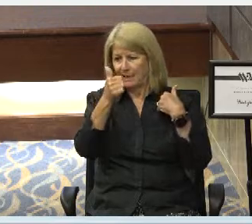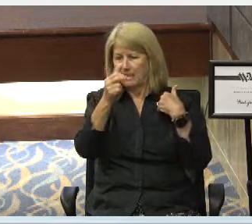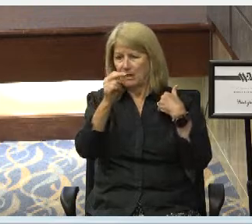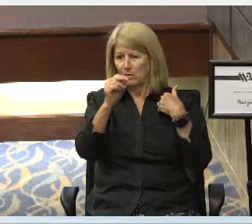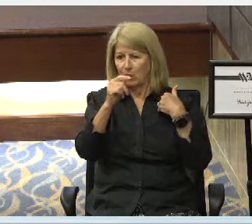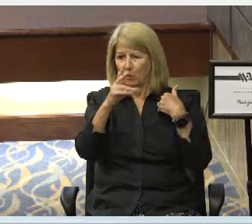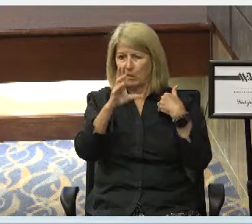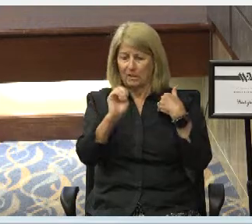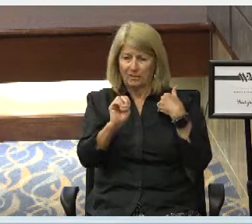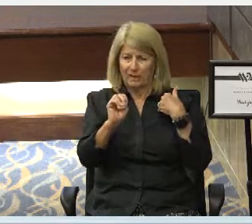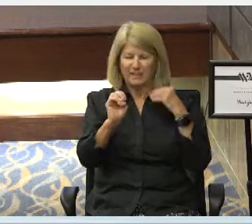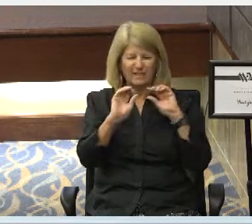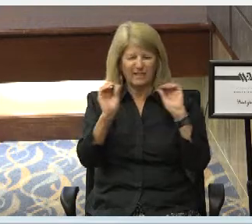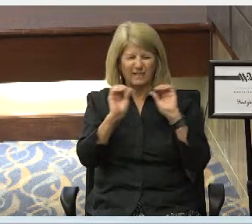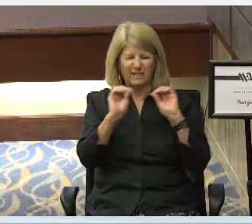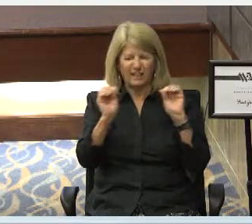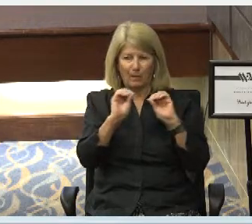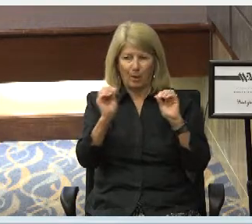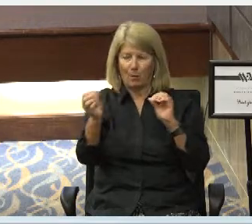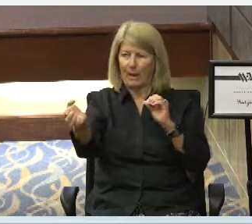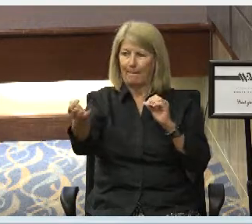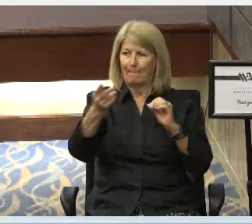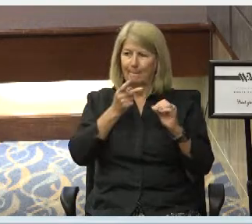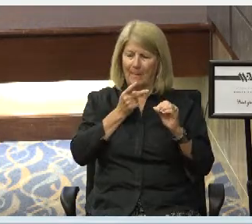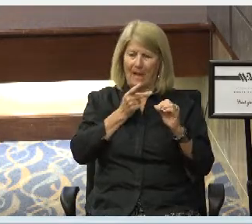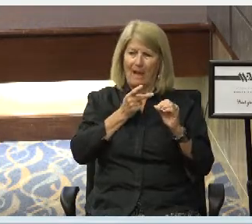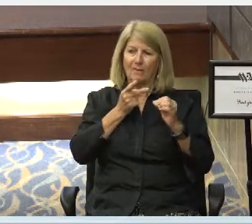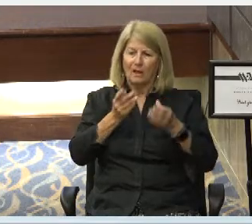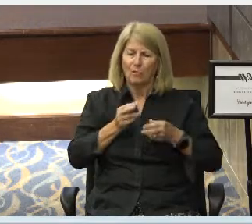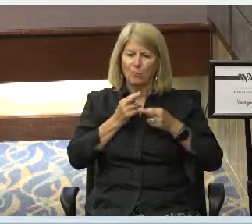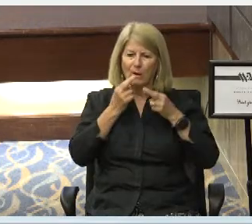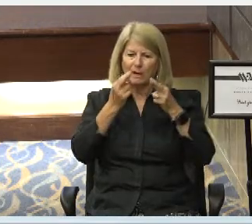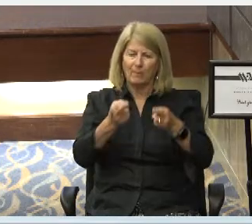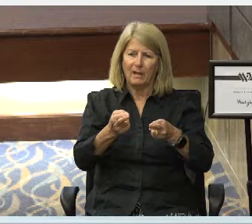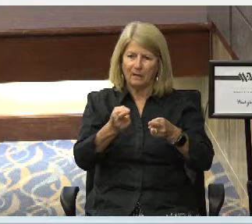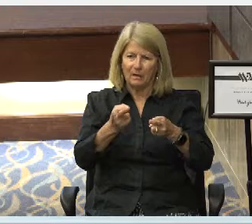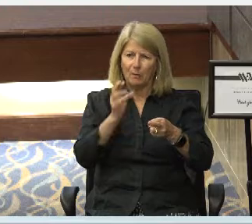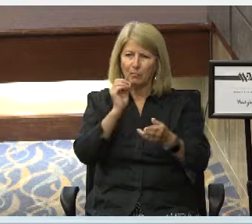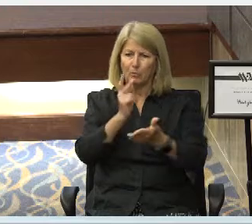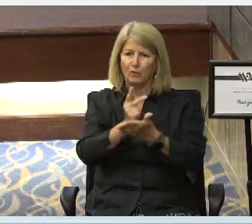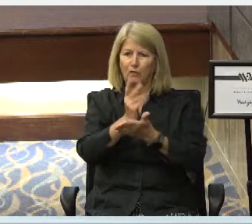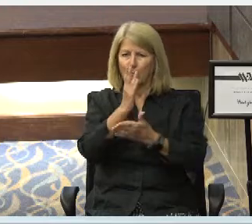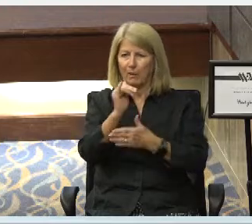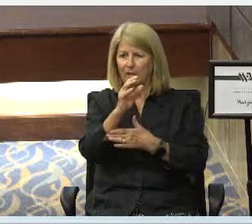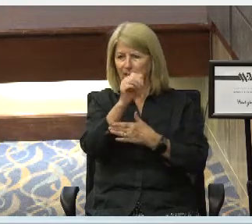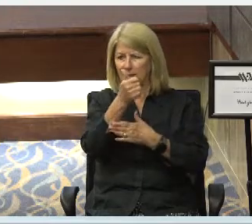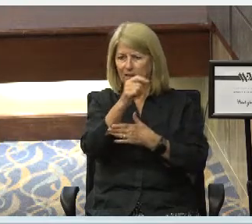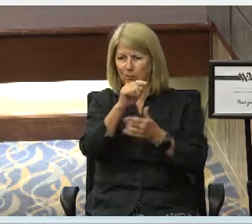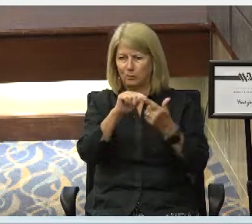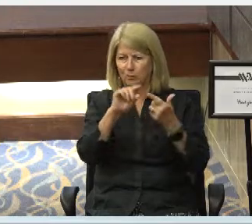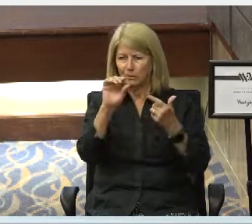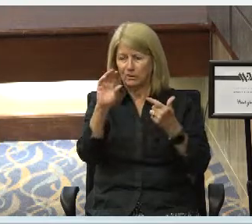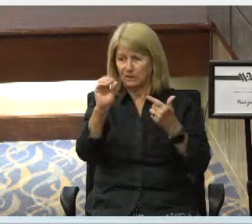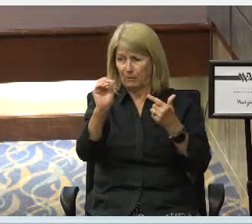had 0 returned, and Planning Commission recommended approval by a vote of 10-0 with 1 abstention.